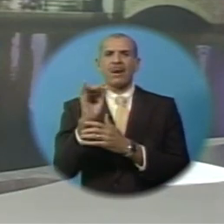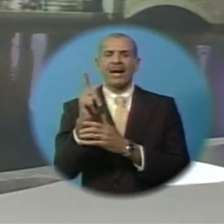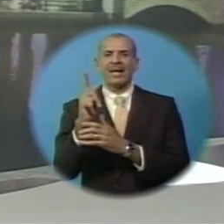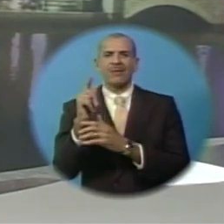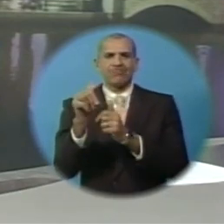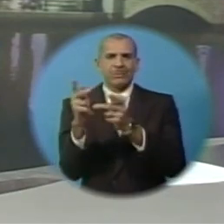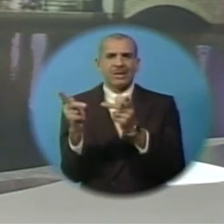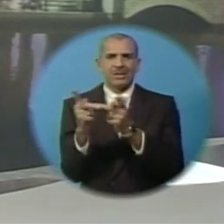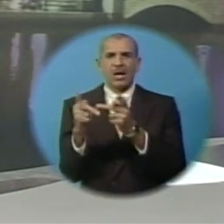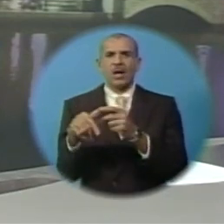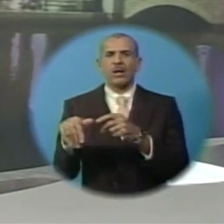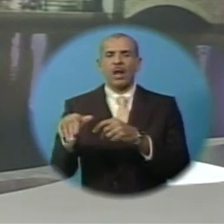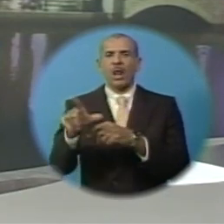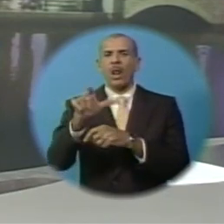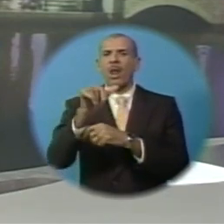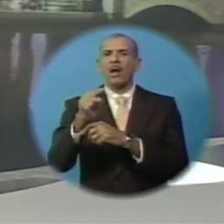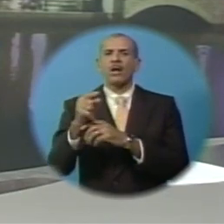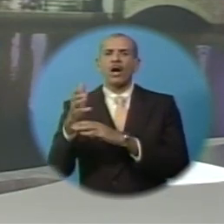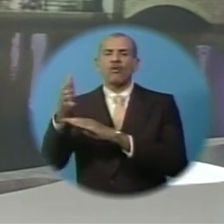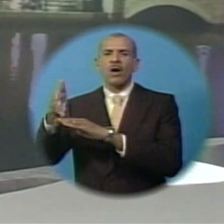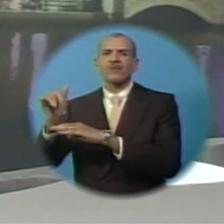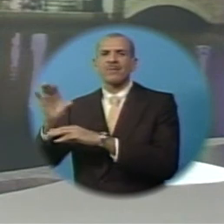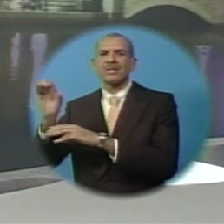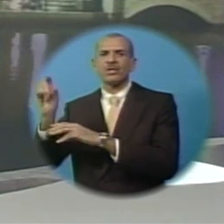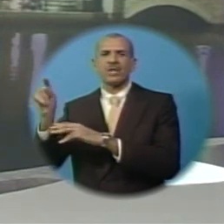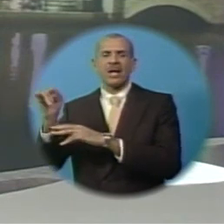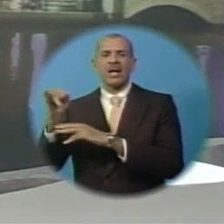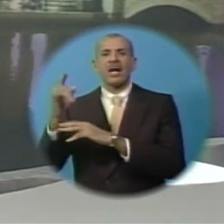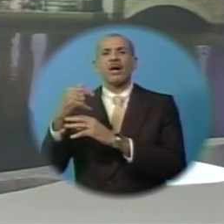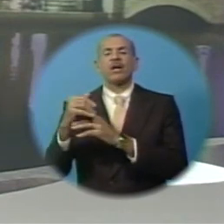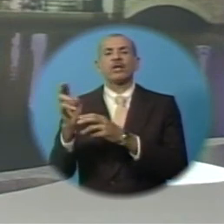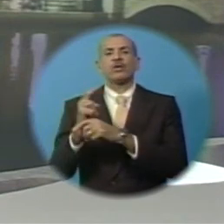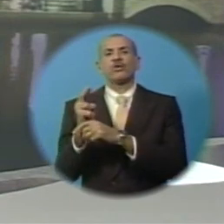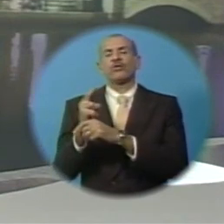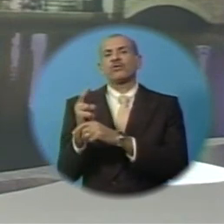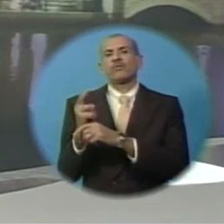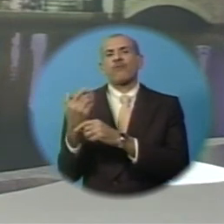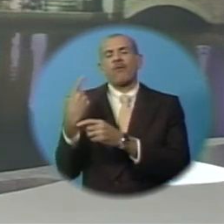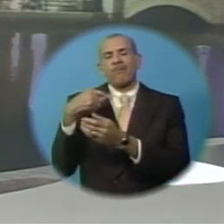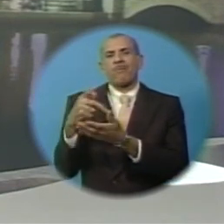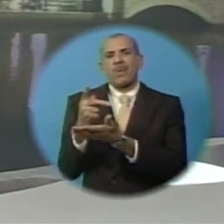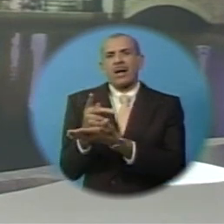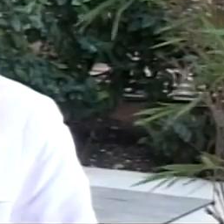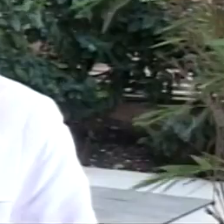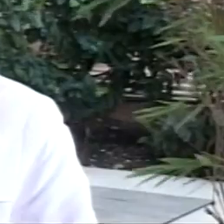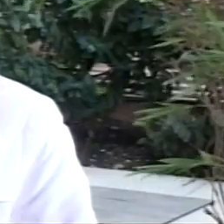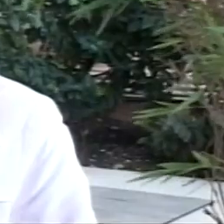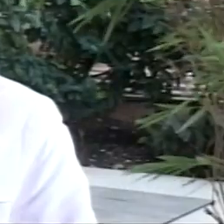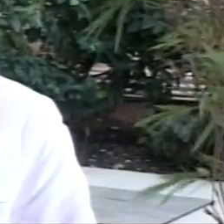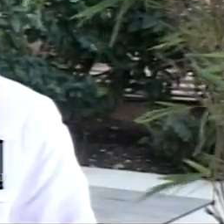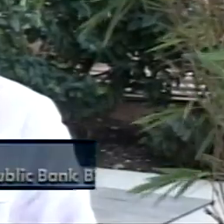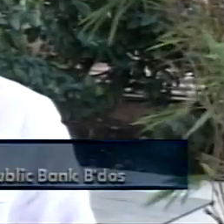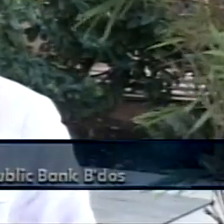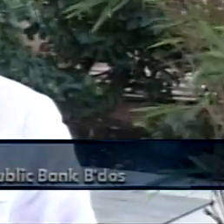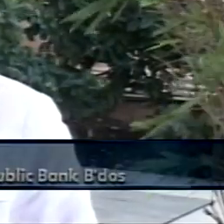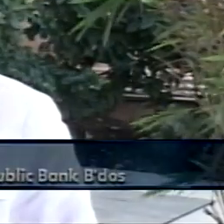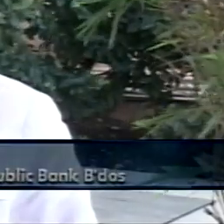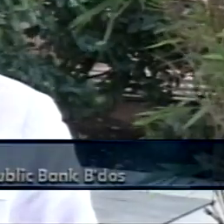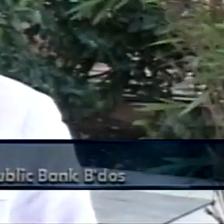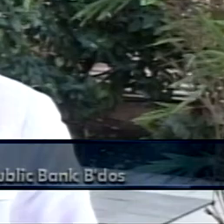facility on the lot across from the CGI building, which they previously used for parking. This is an interim